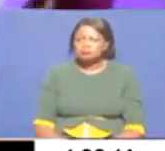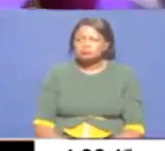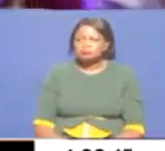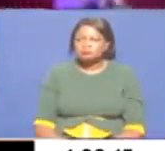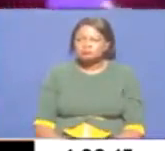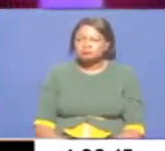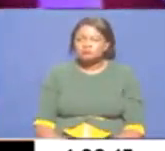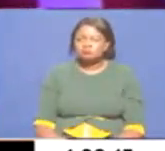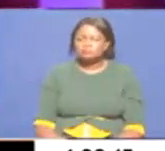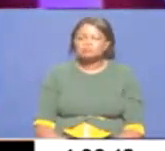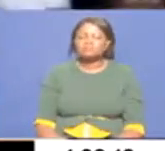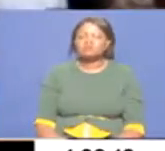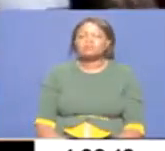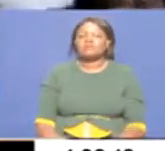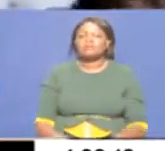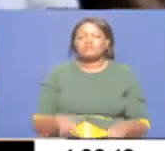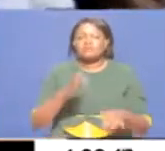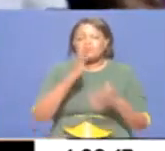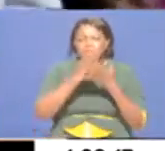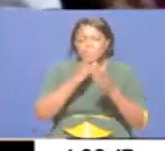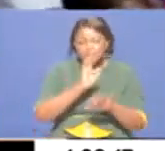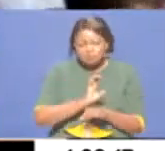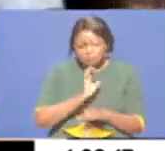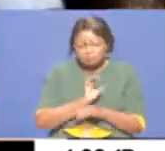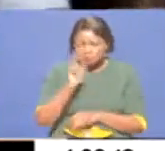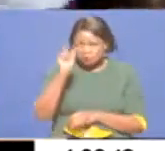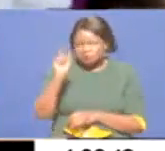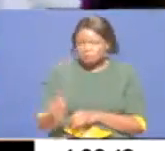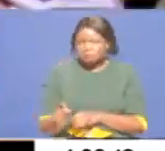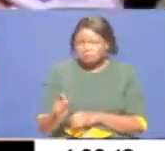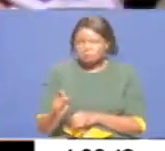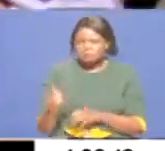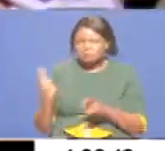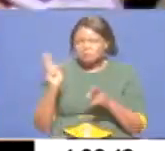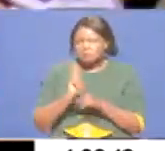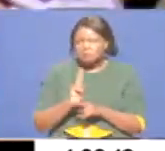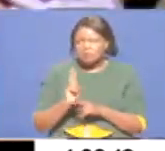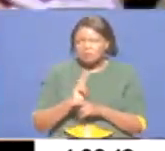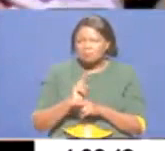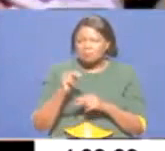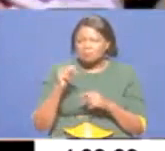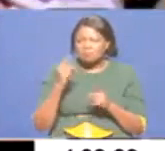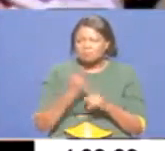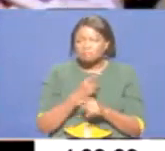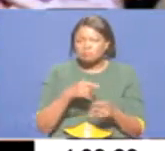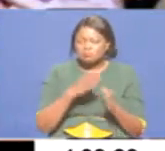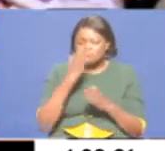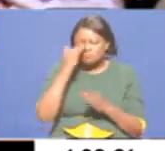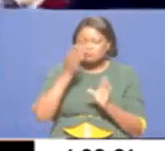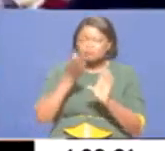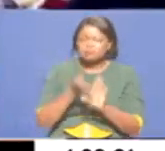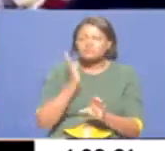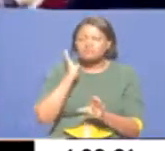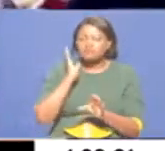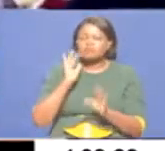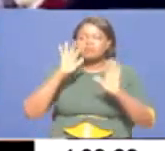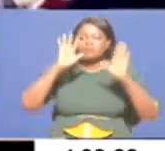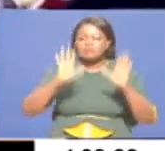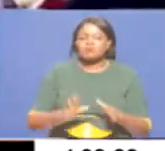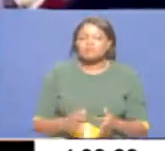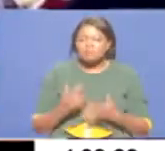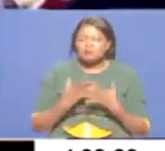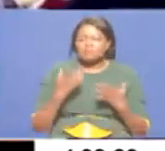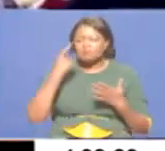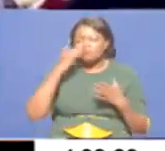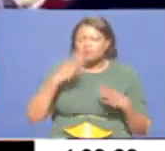At the same time, some churches in the region have employed a different tact by threatening to withdraw crucial facilitation for those who are